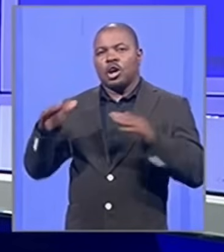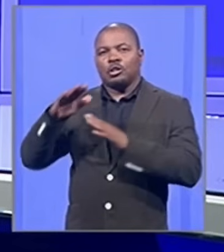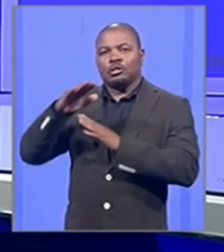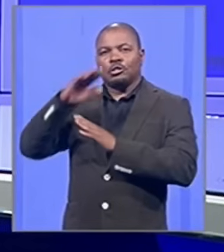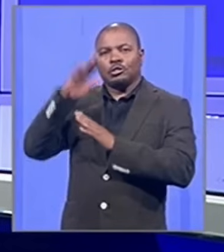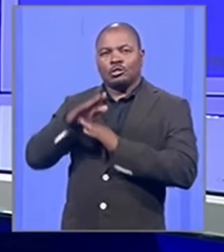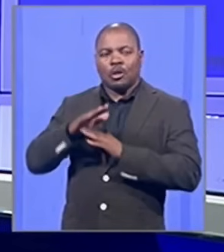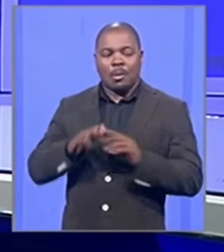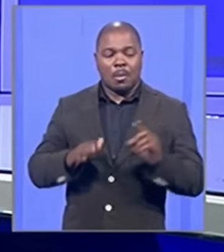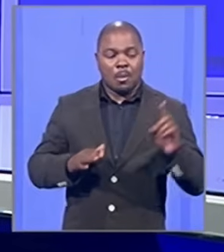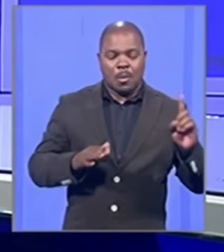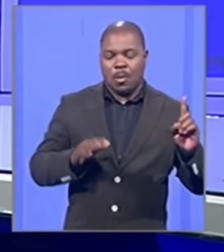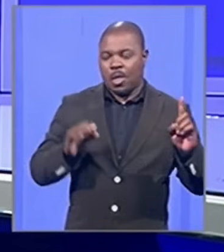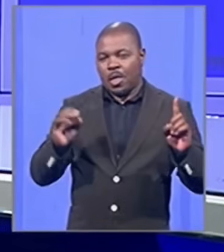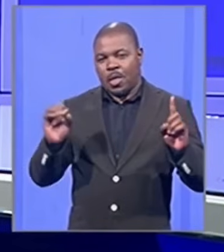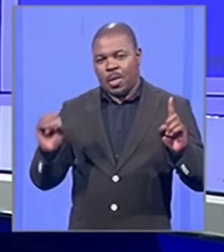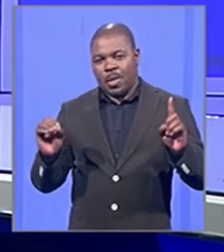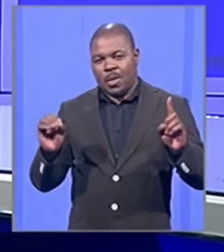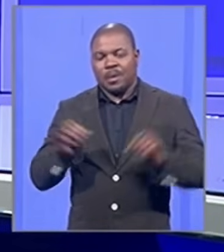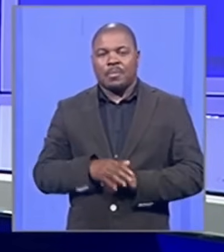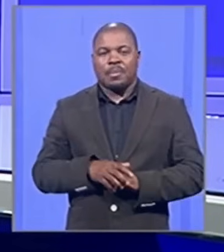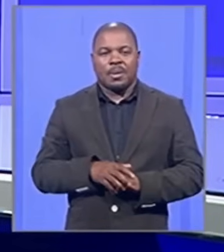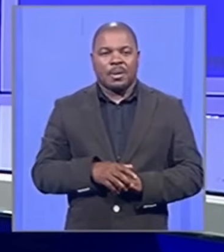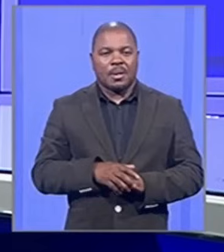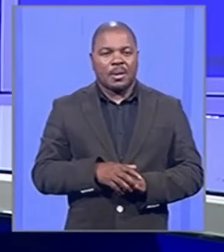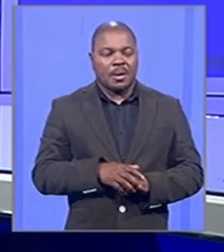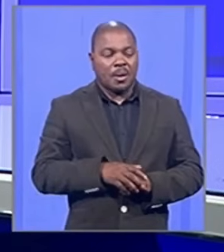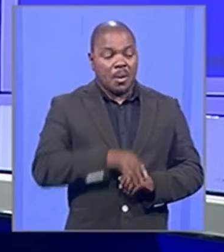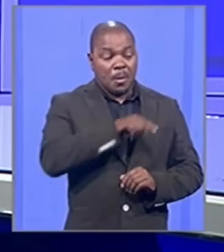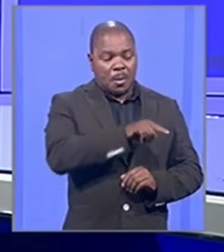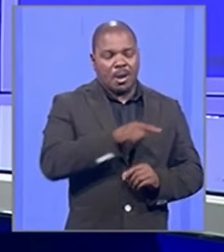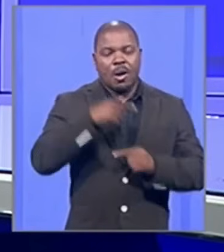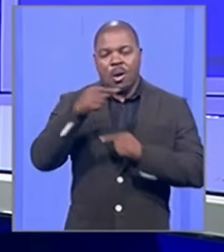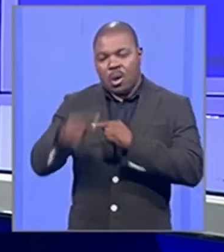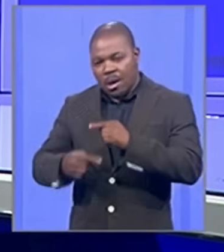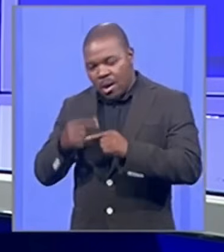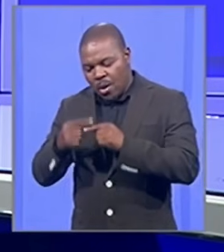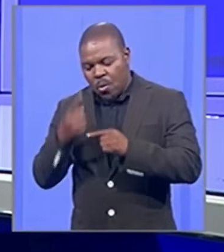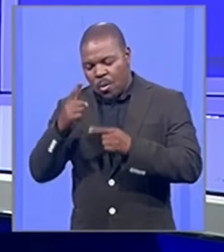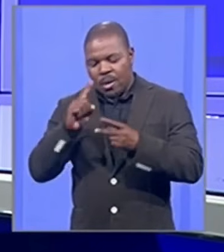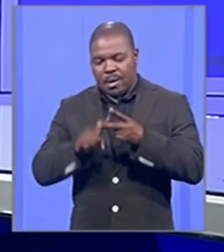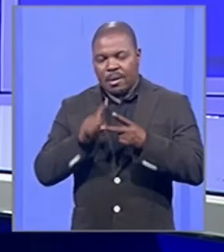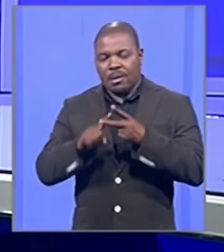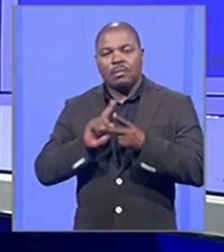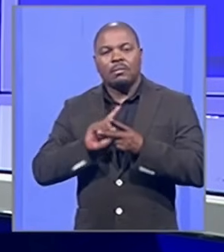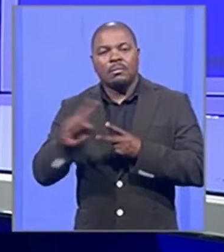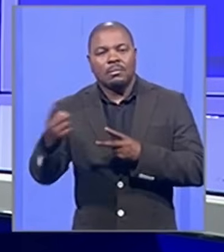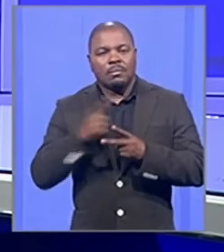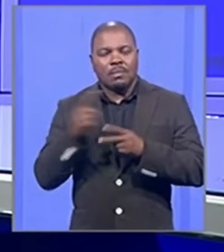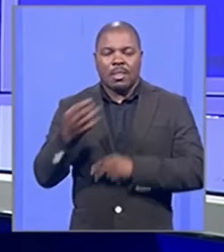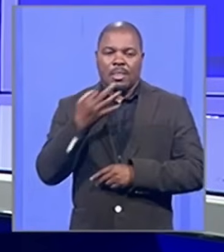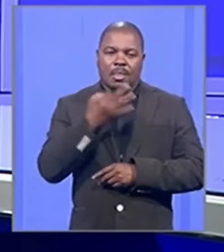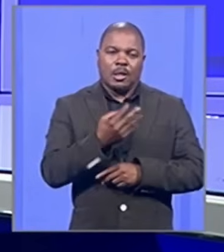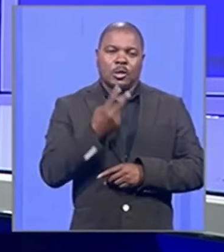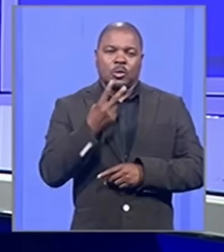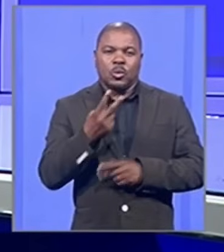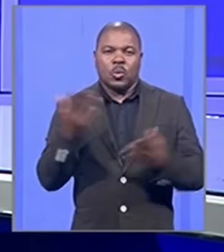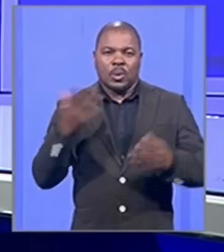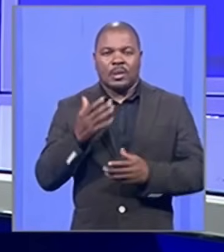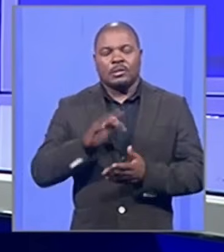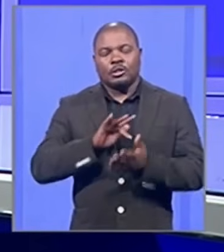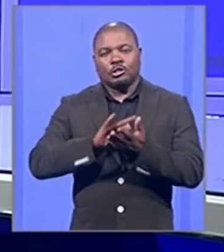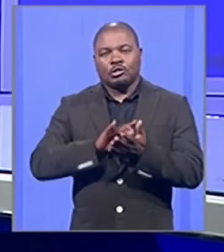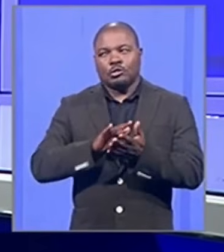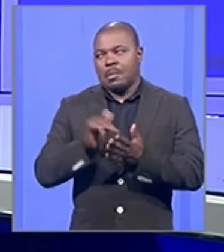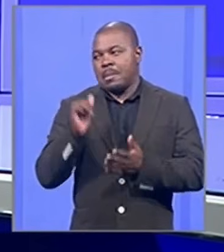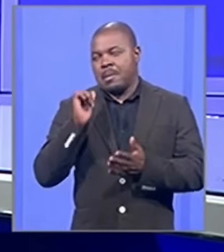ka 1-0 morago ga go fenya ka matseno. Le metabogo e le 32 kwa Centurion